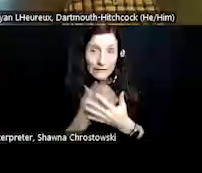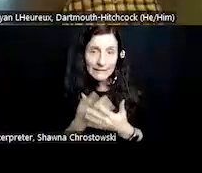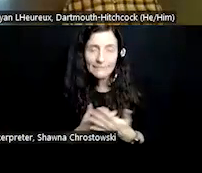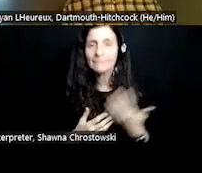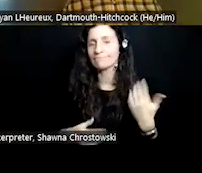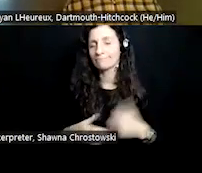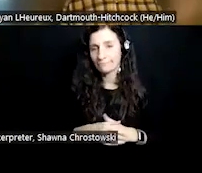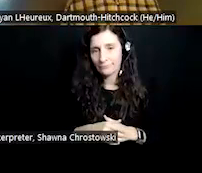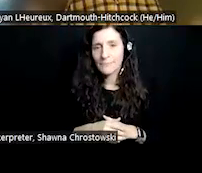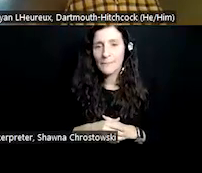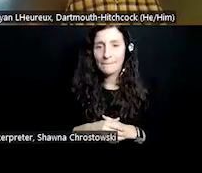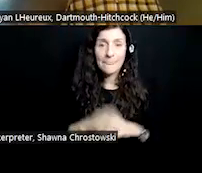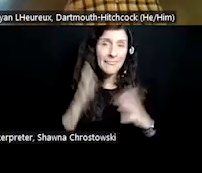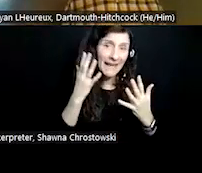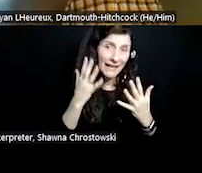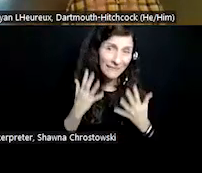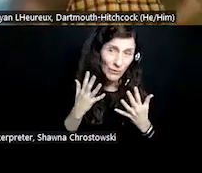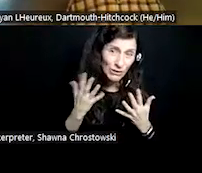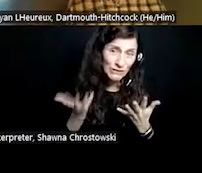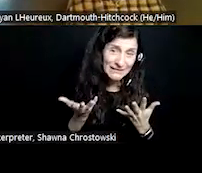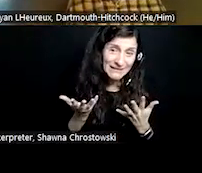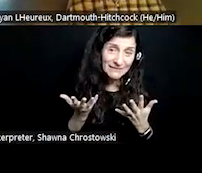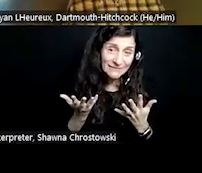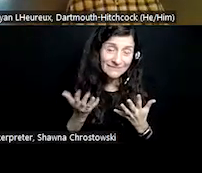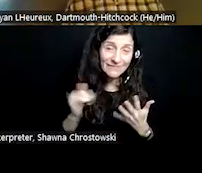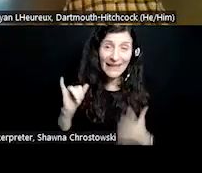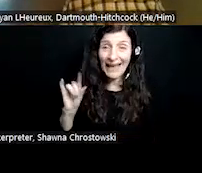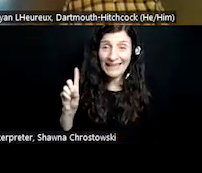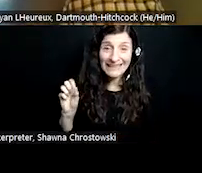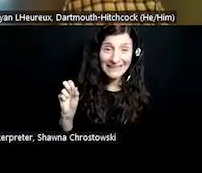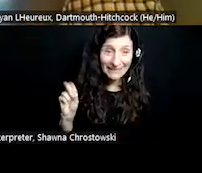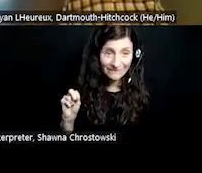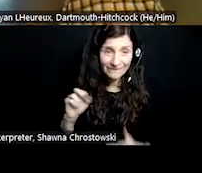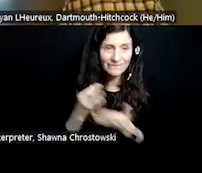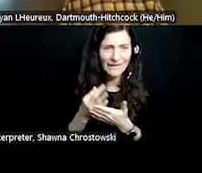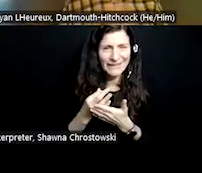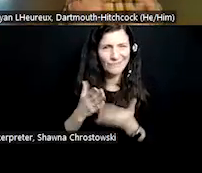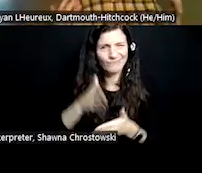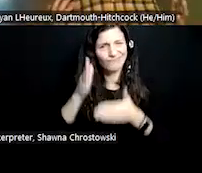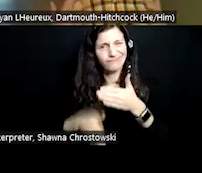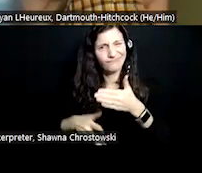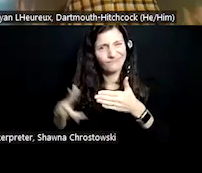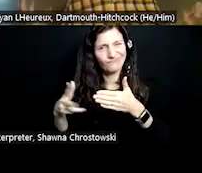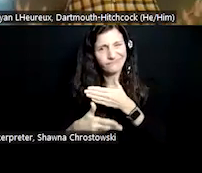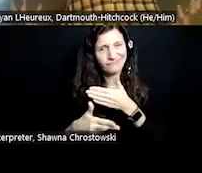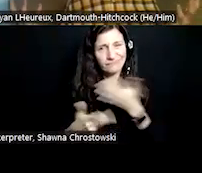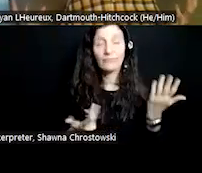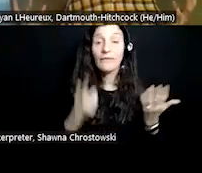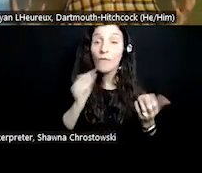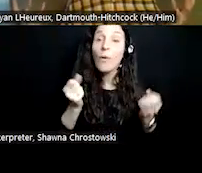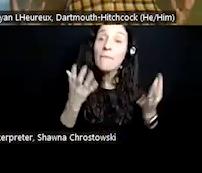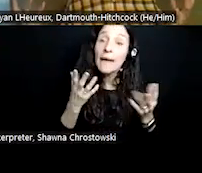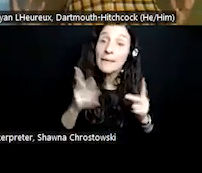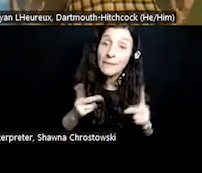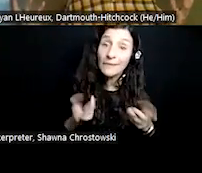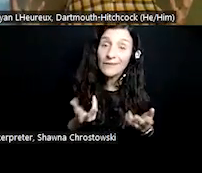doing. And unfortunately, the IDN funding ended. And for a lot of folks, I'm sure that meant that